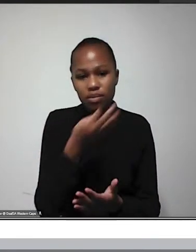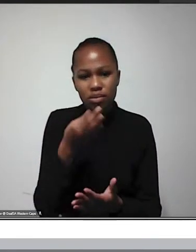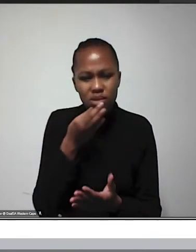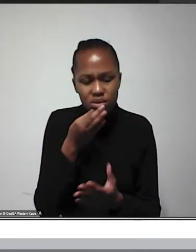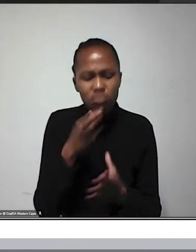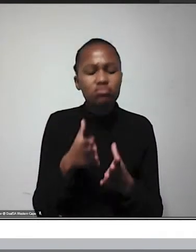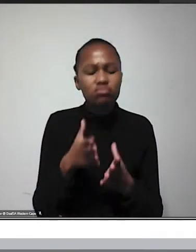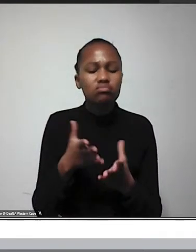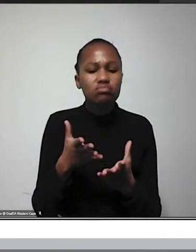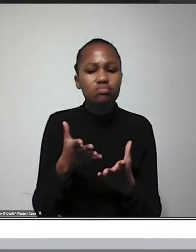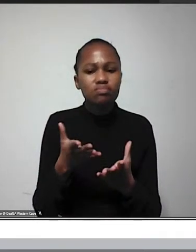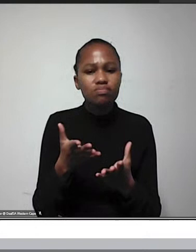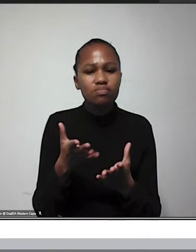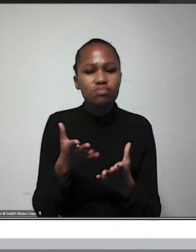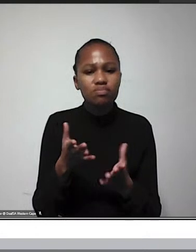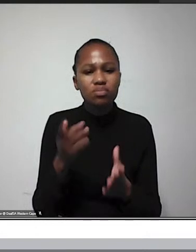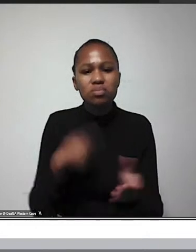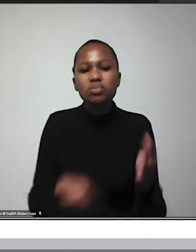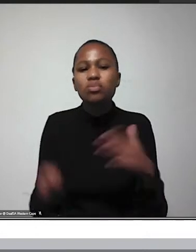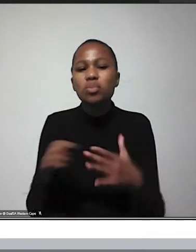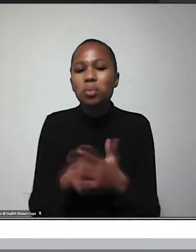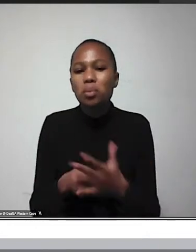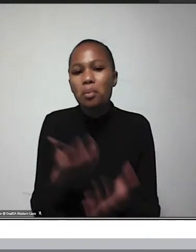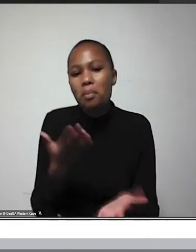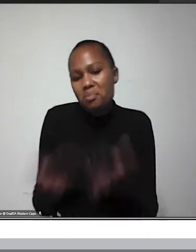manufacturing, let's say you're making